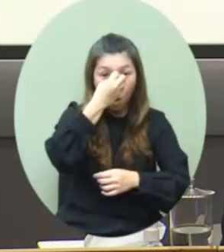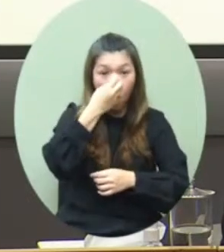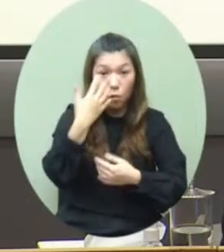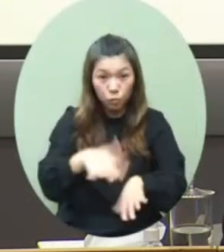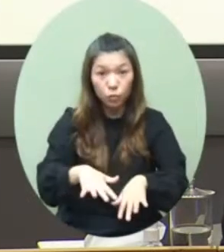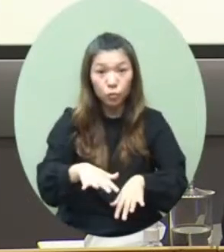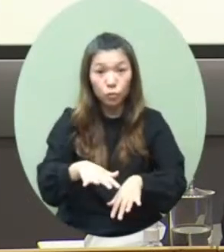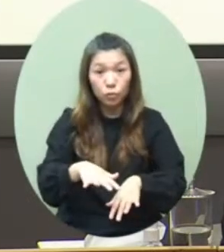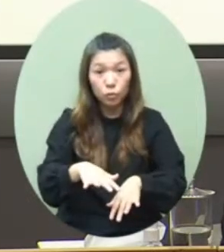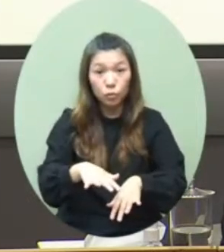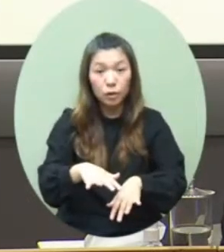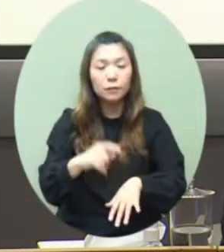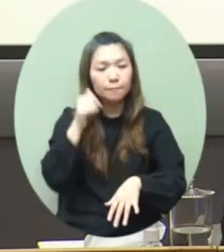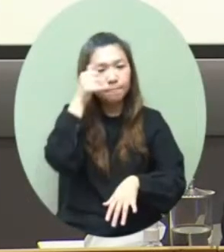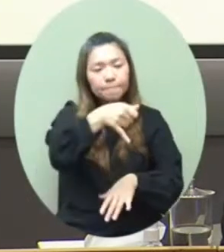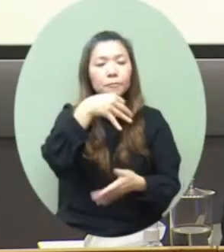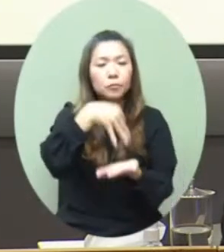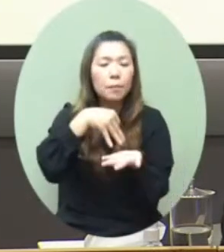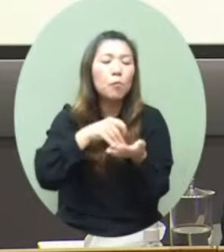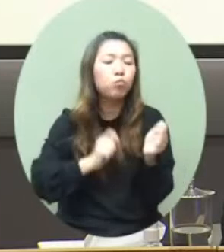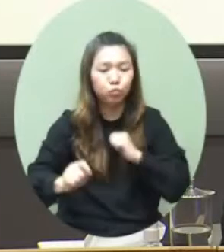experience.